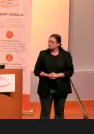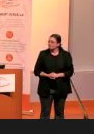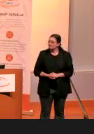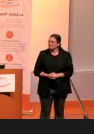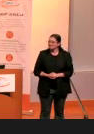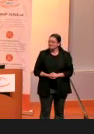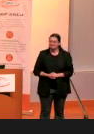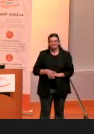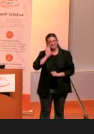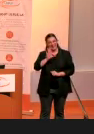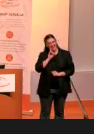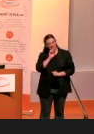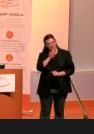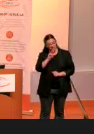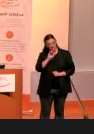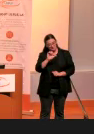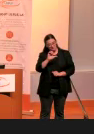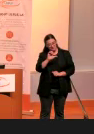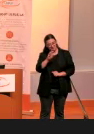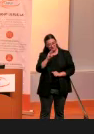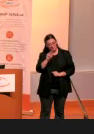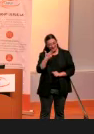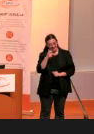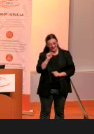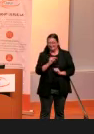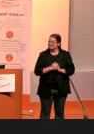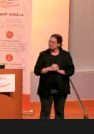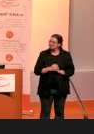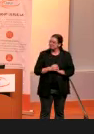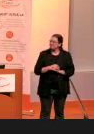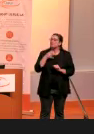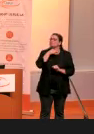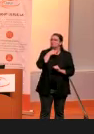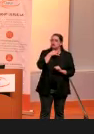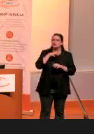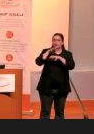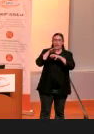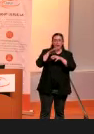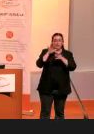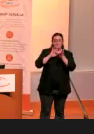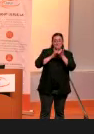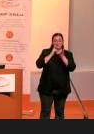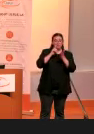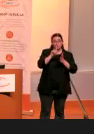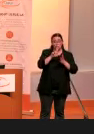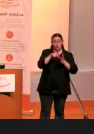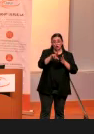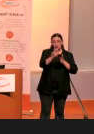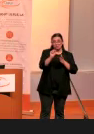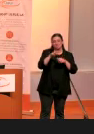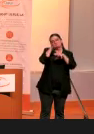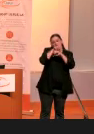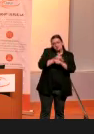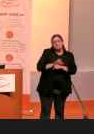Hi, Dr. McMahon. Thank you for coming. Mm-hmm. Do any of the traditional medications that people are currently taking